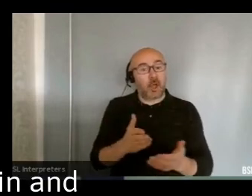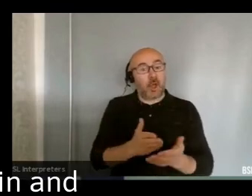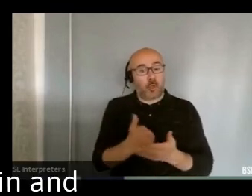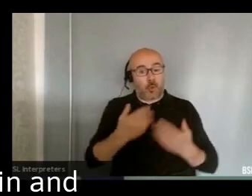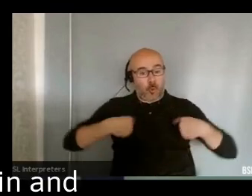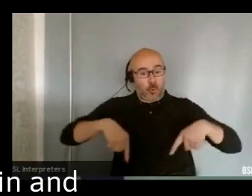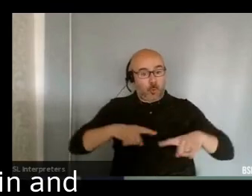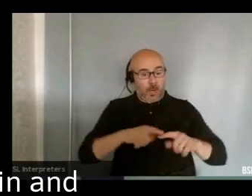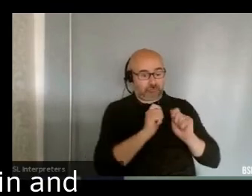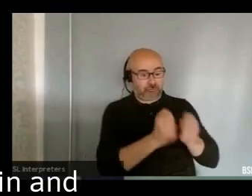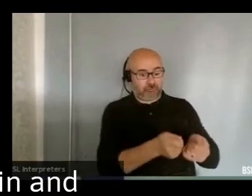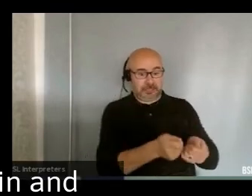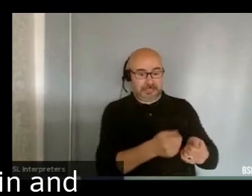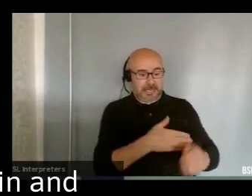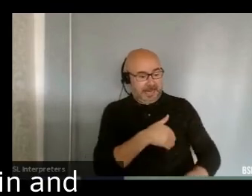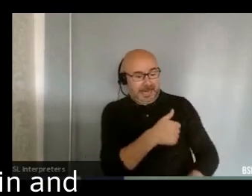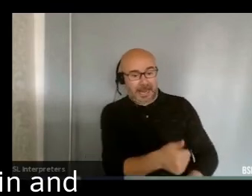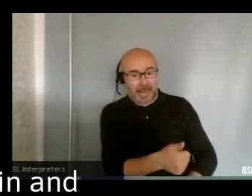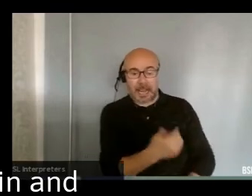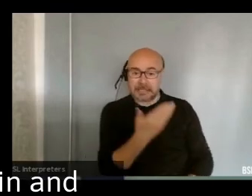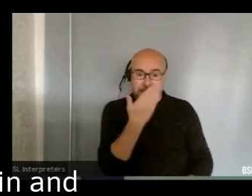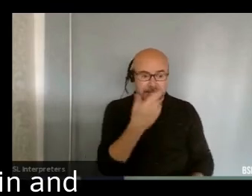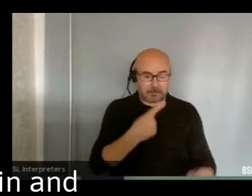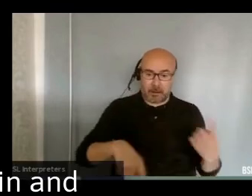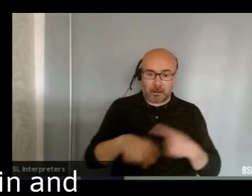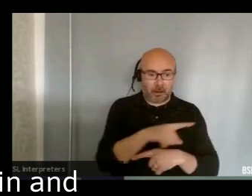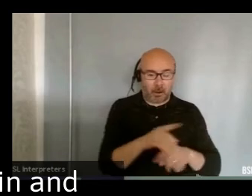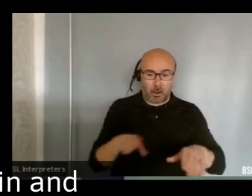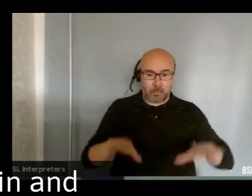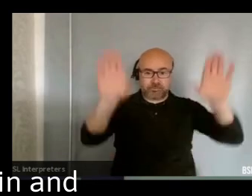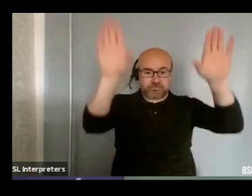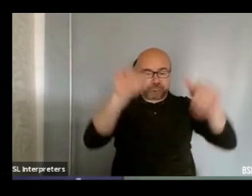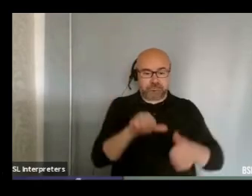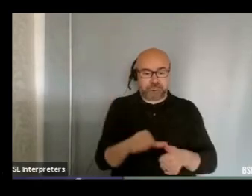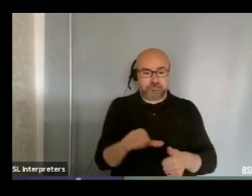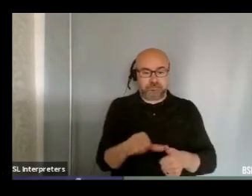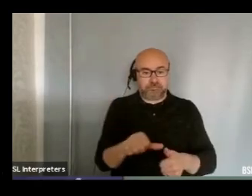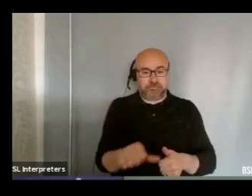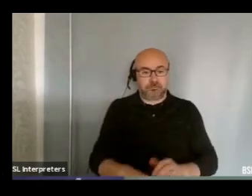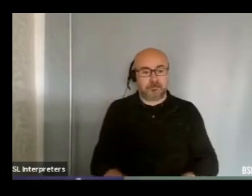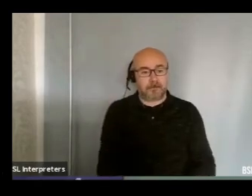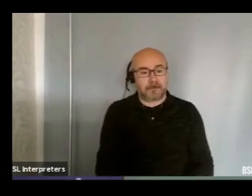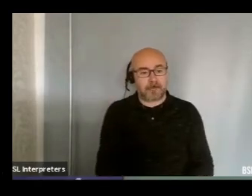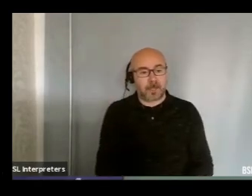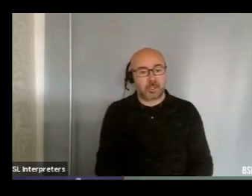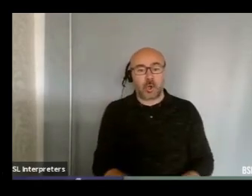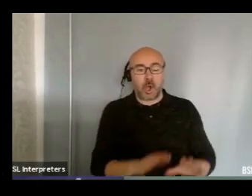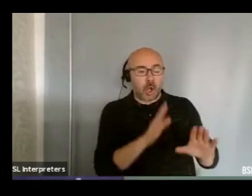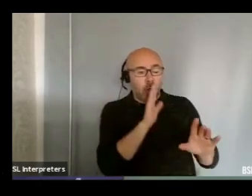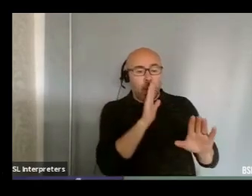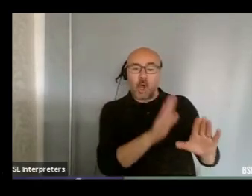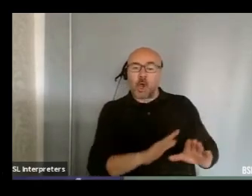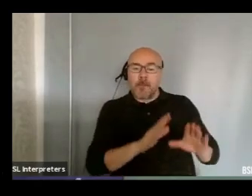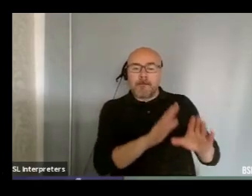seeing everybody win, and particularly the team that's working with them. So compassion, I think, is a